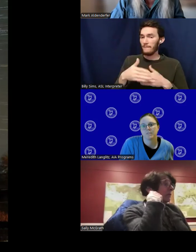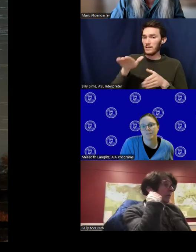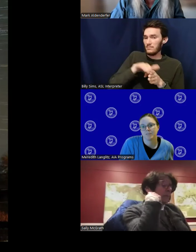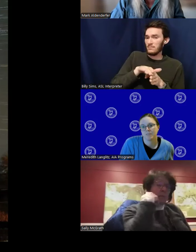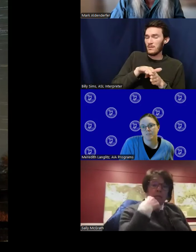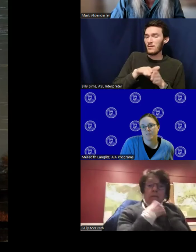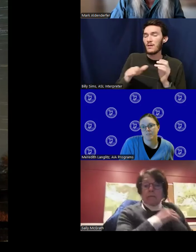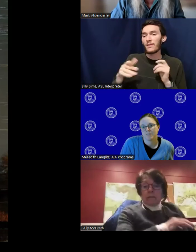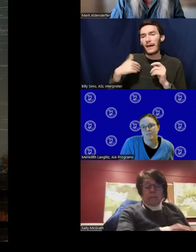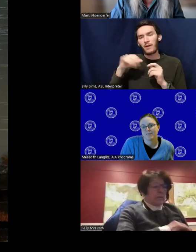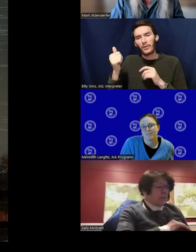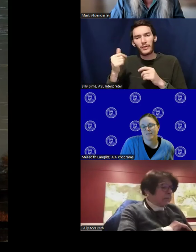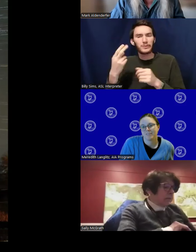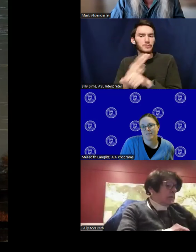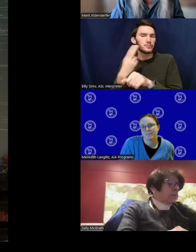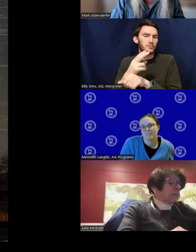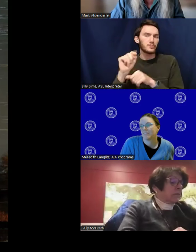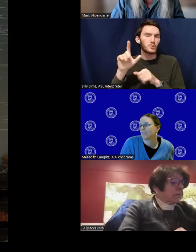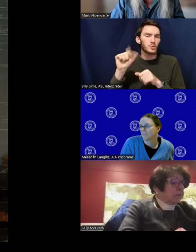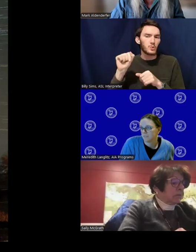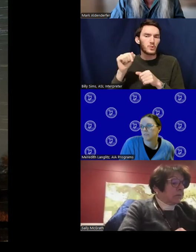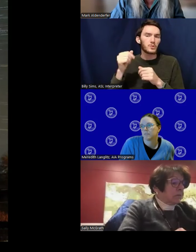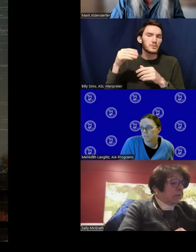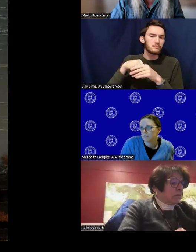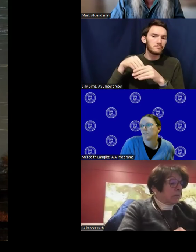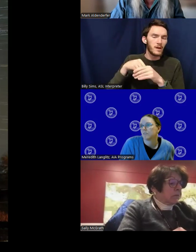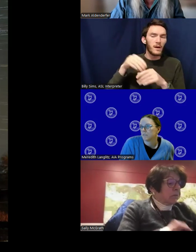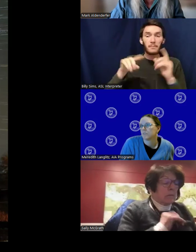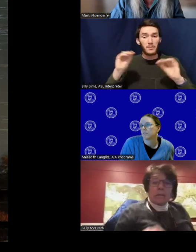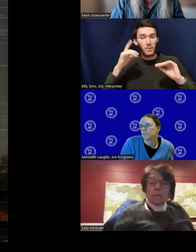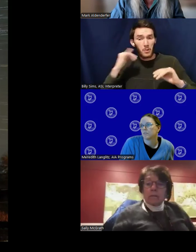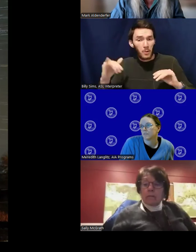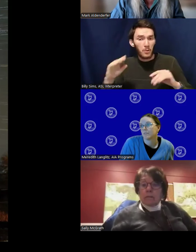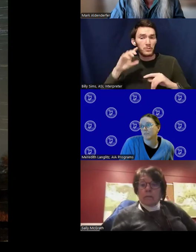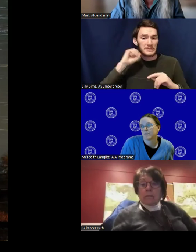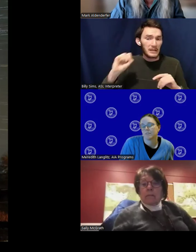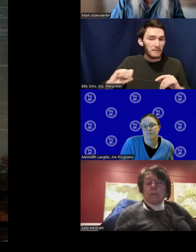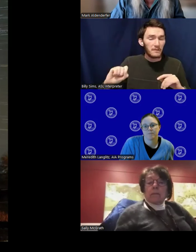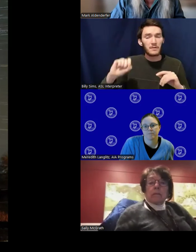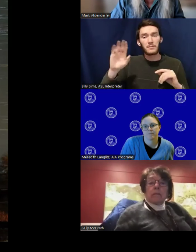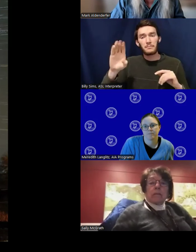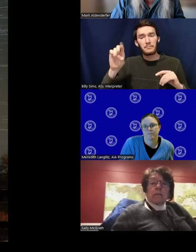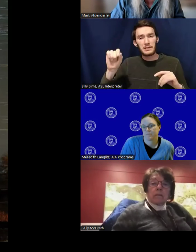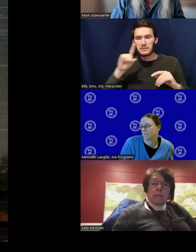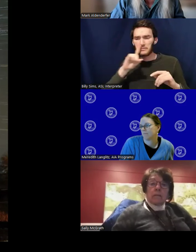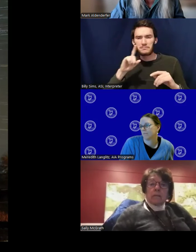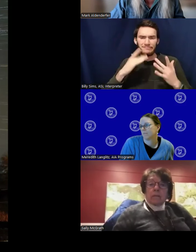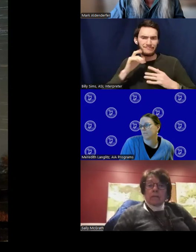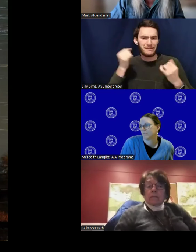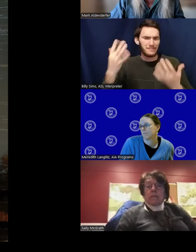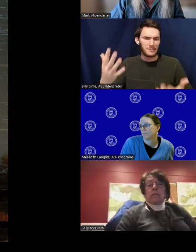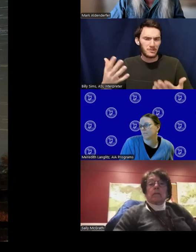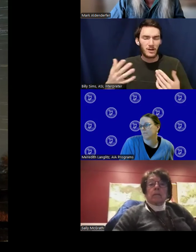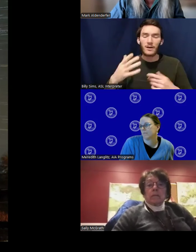objects buried with them, but there were no gold, no silver, no beads, not much of anything. So, they clearly had